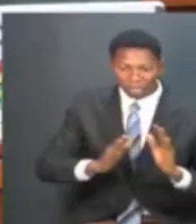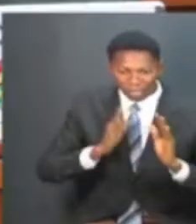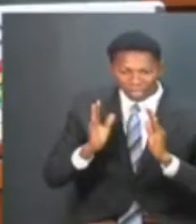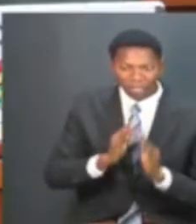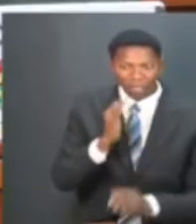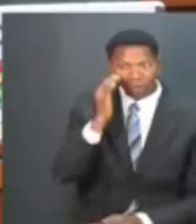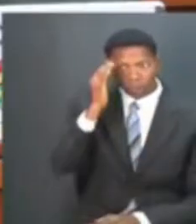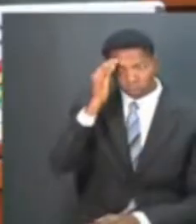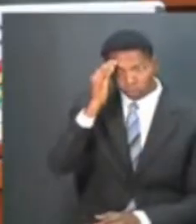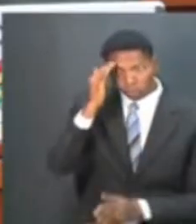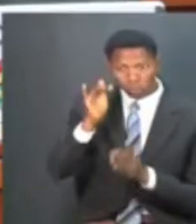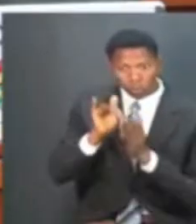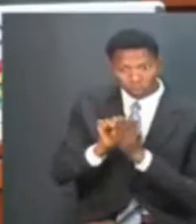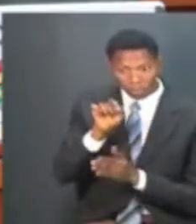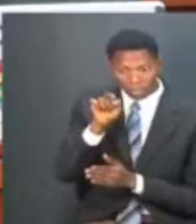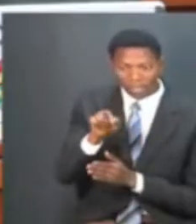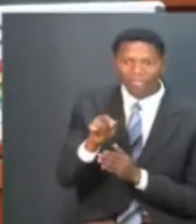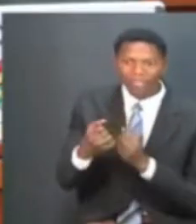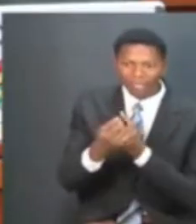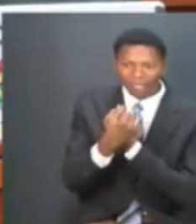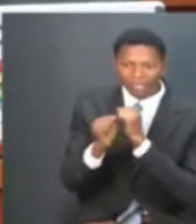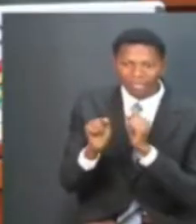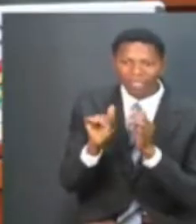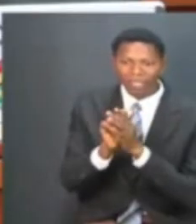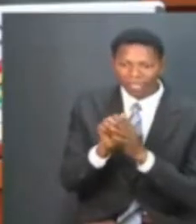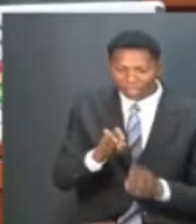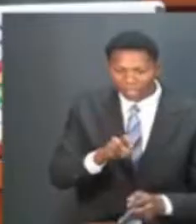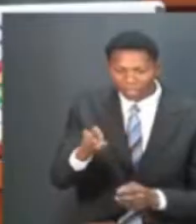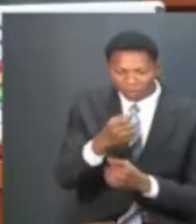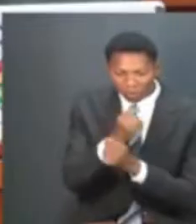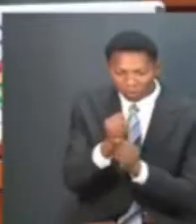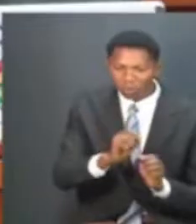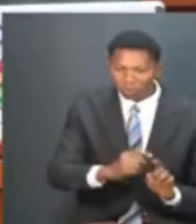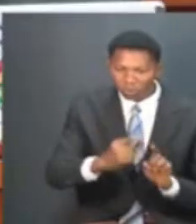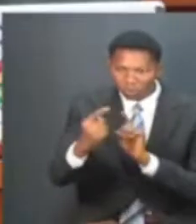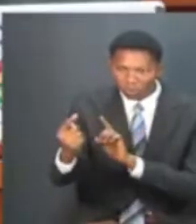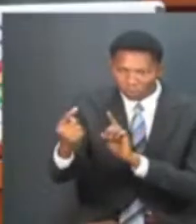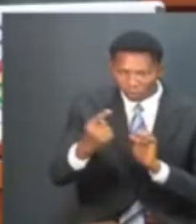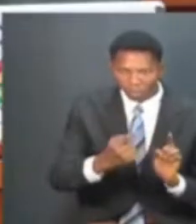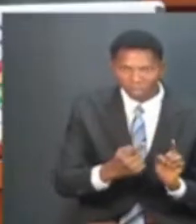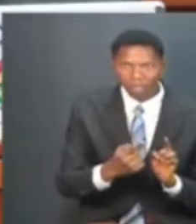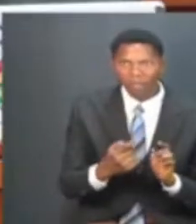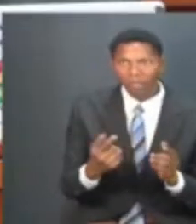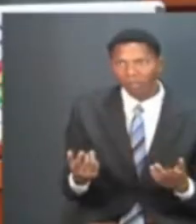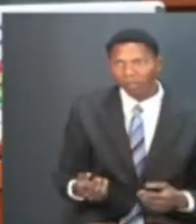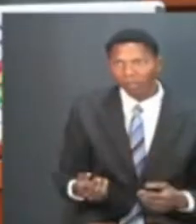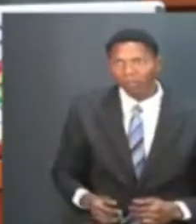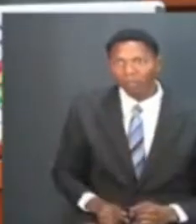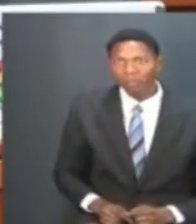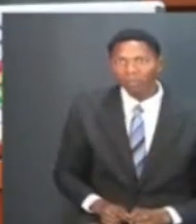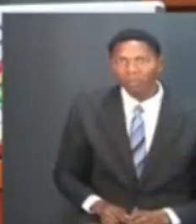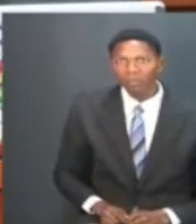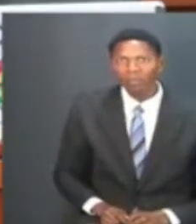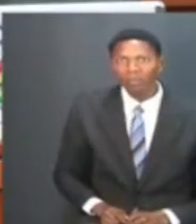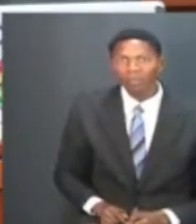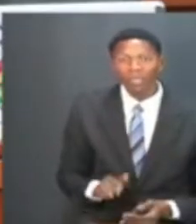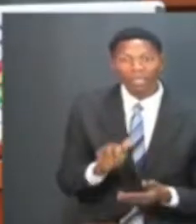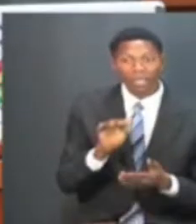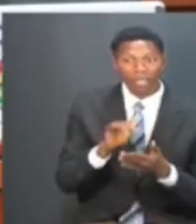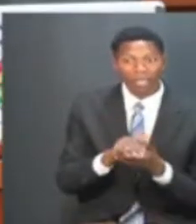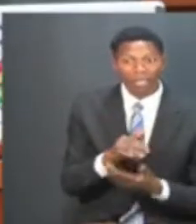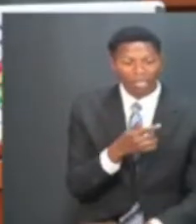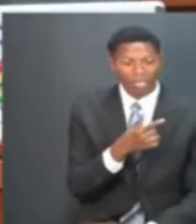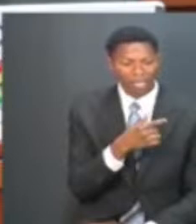that they are safe and that they'll get to their destination and come back home. And that brings to mind, Mr. Speaker, the quality of